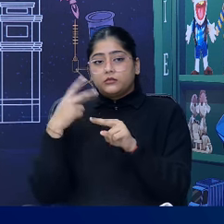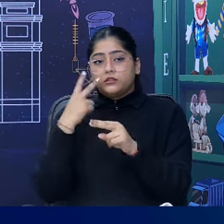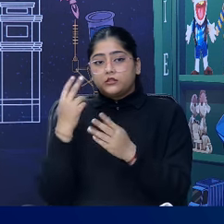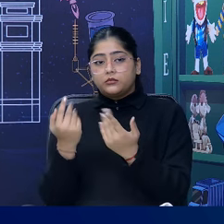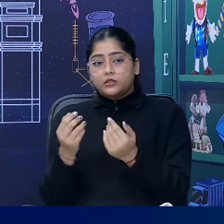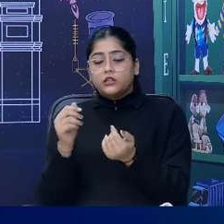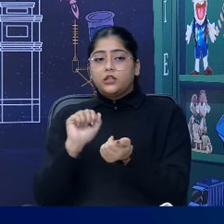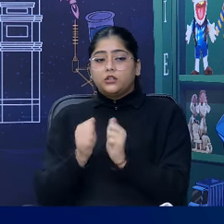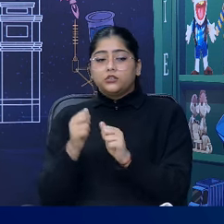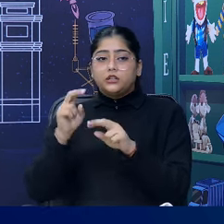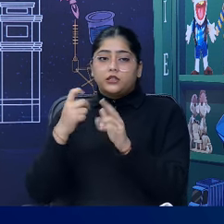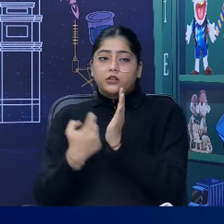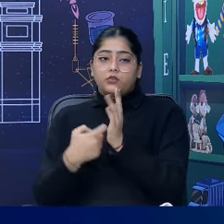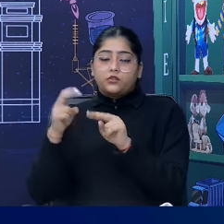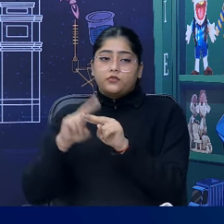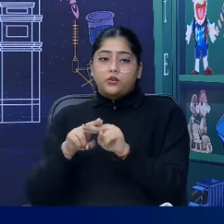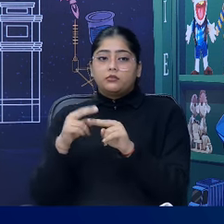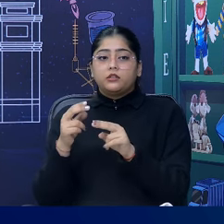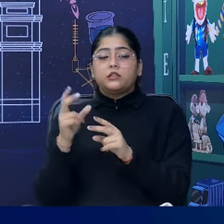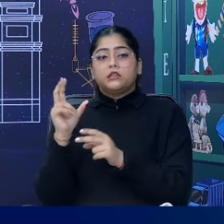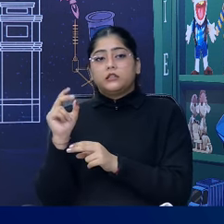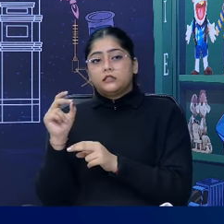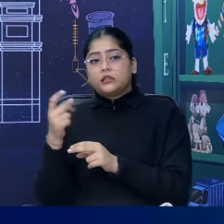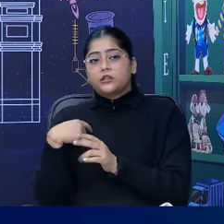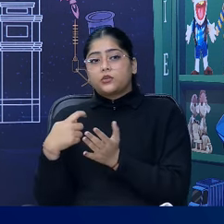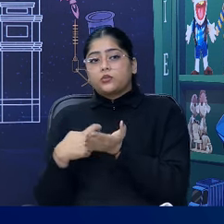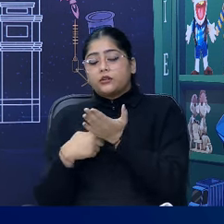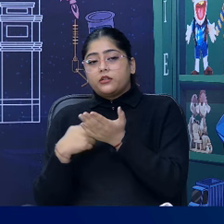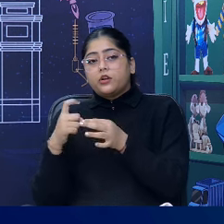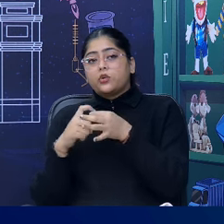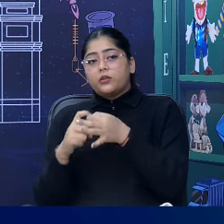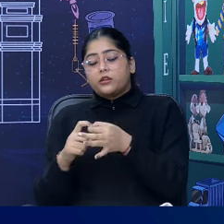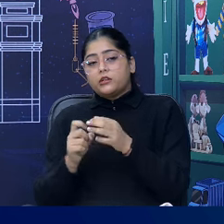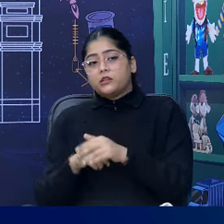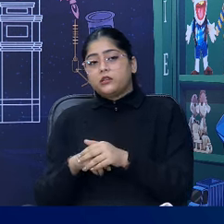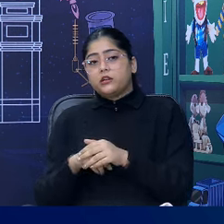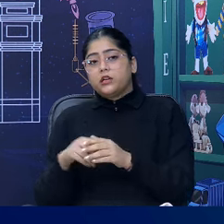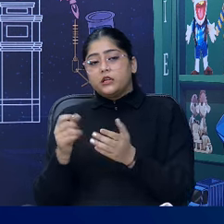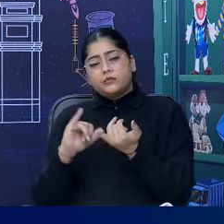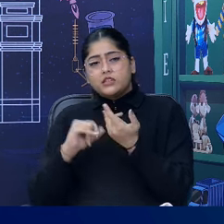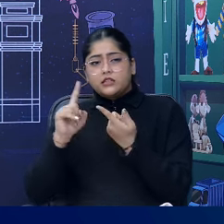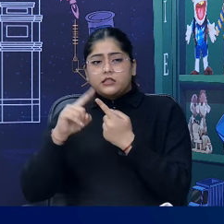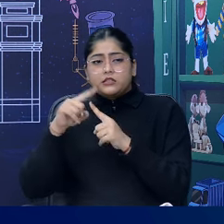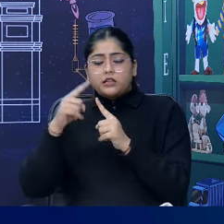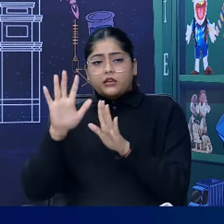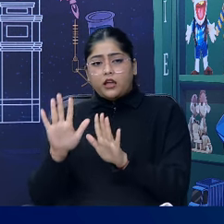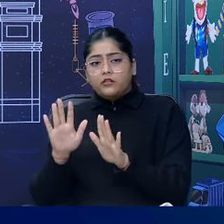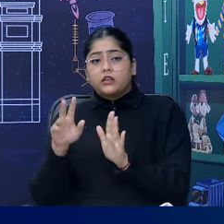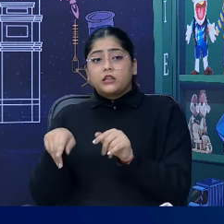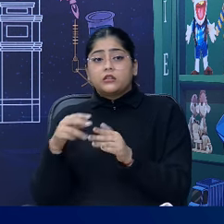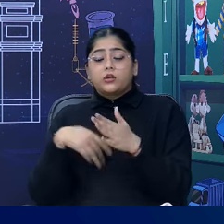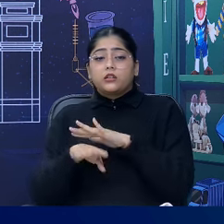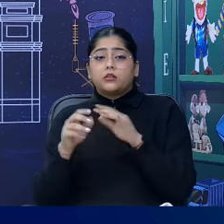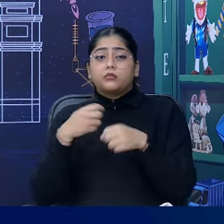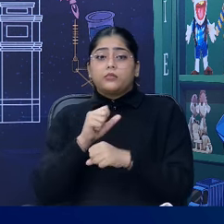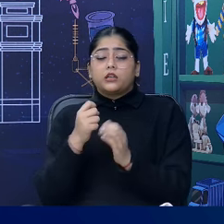roster forms. And secondly, in second question, you can just have the sets in roster form, and